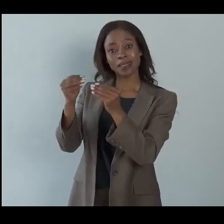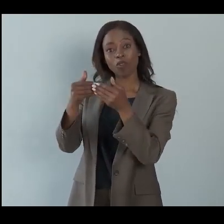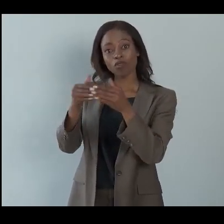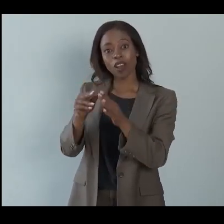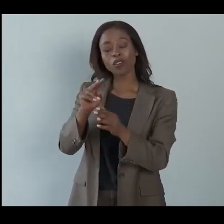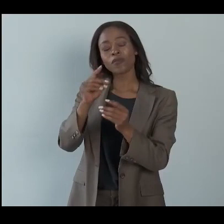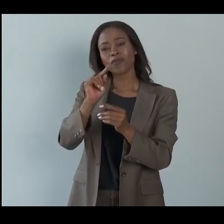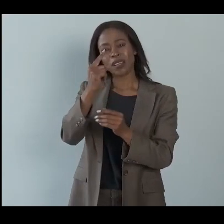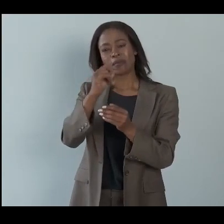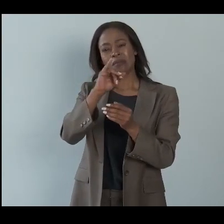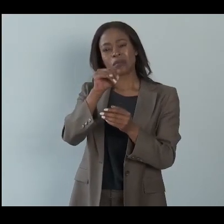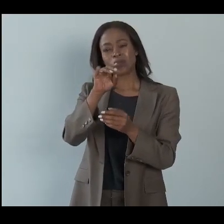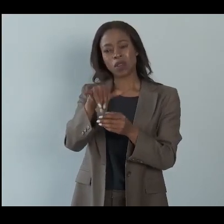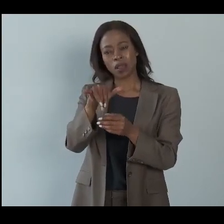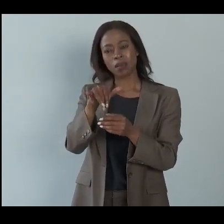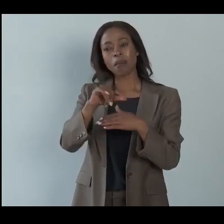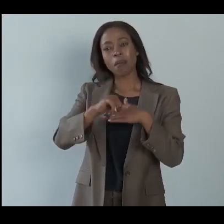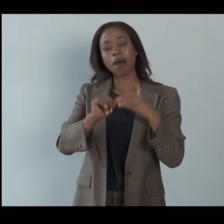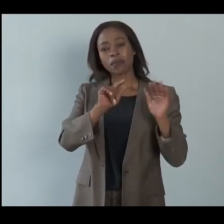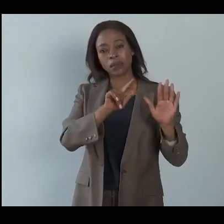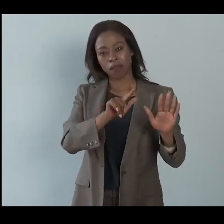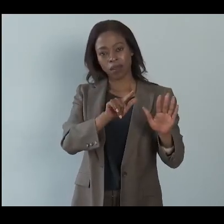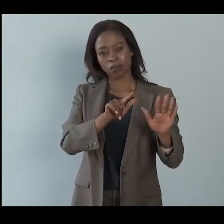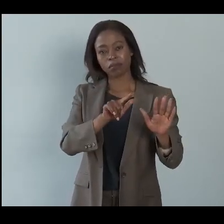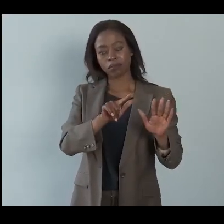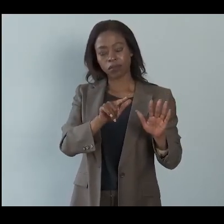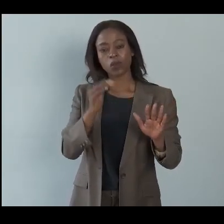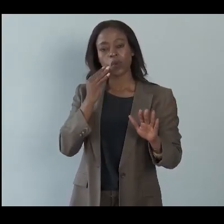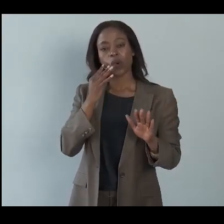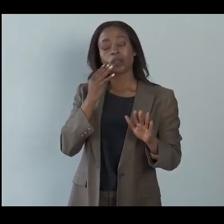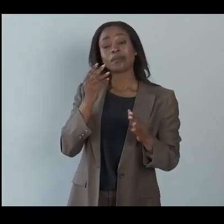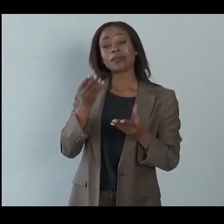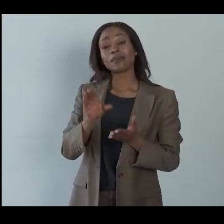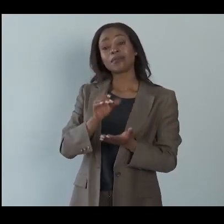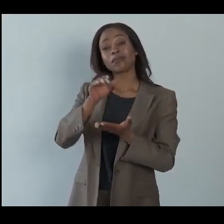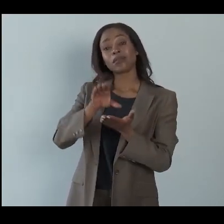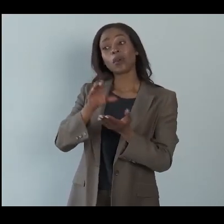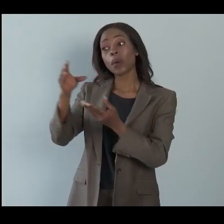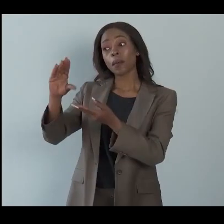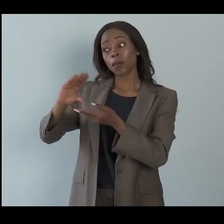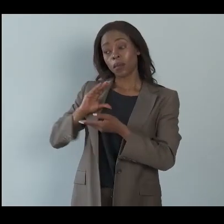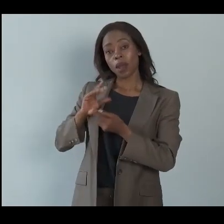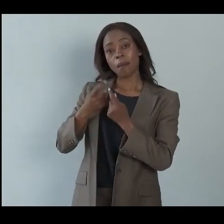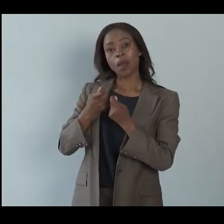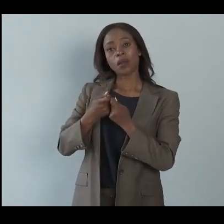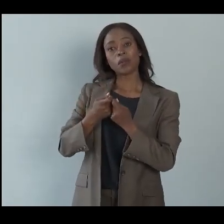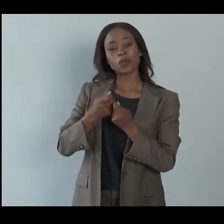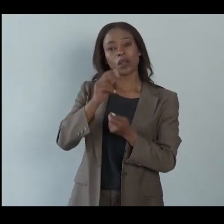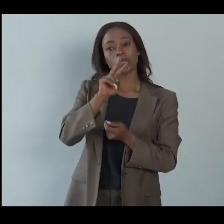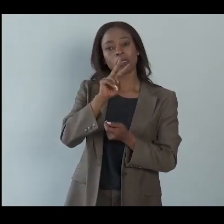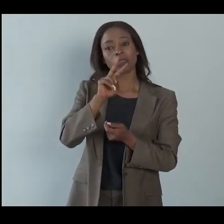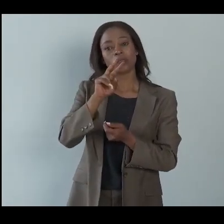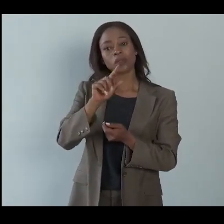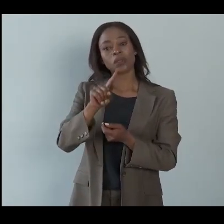2023. A total cash consideration of $216 million was generated over the disposal period, made up